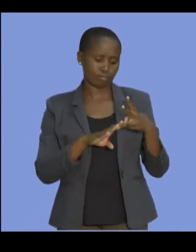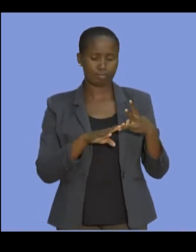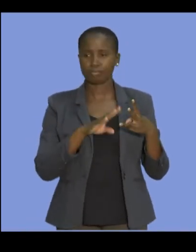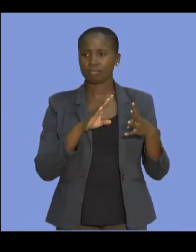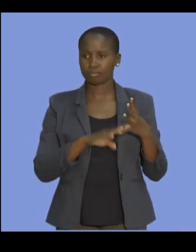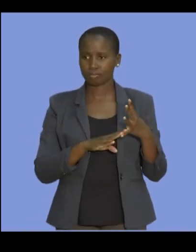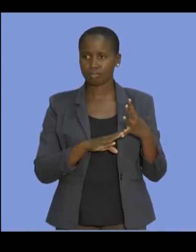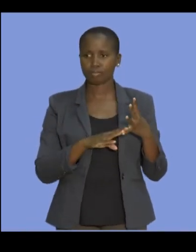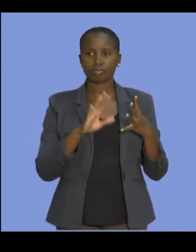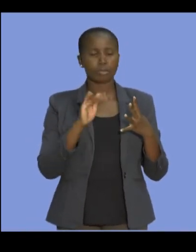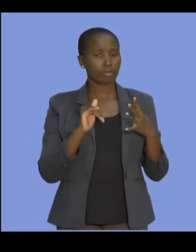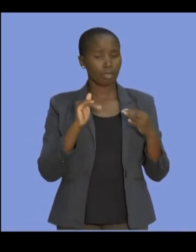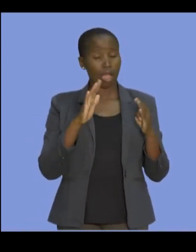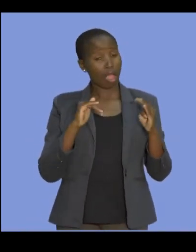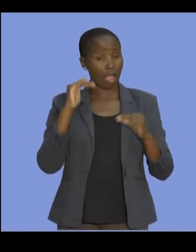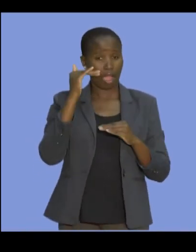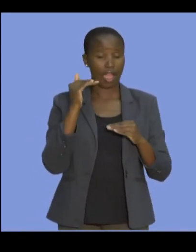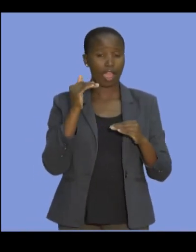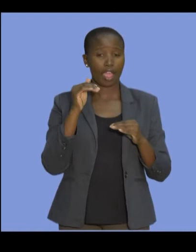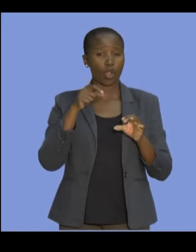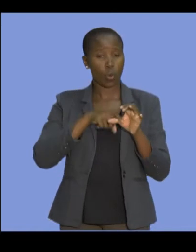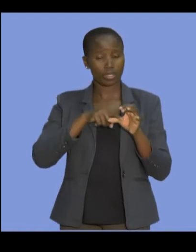Upper quartile, which is Q3.